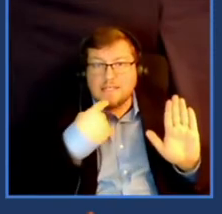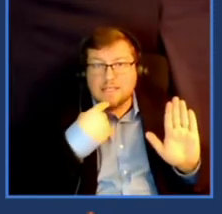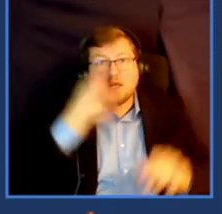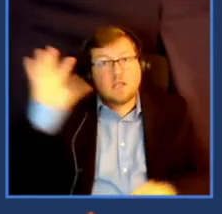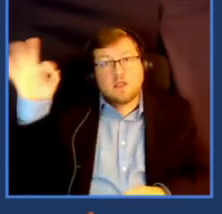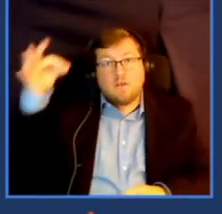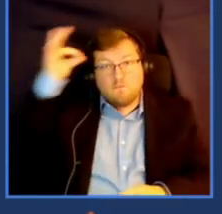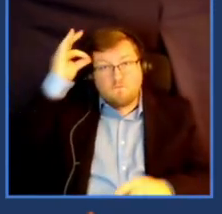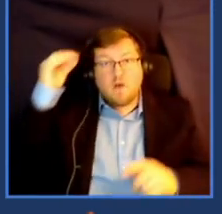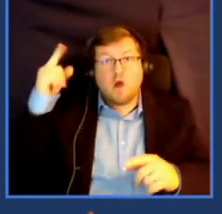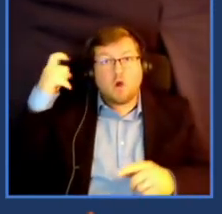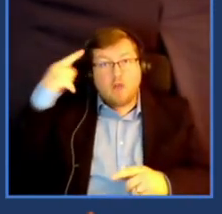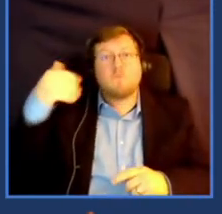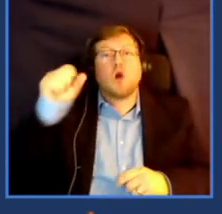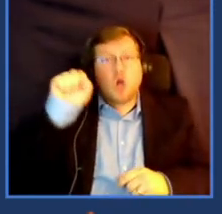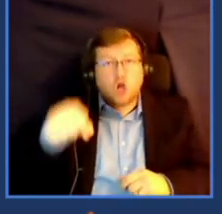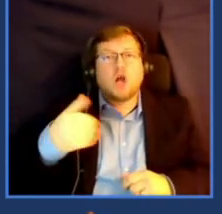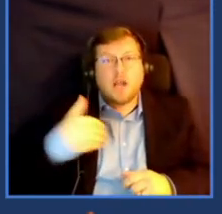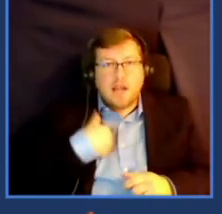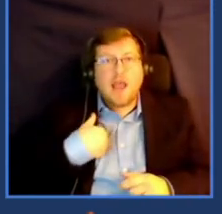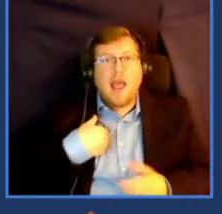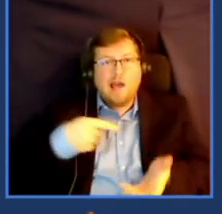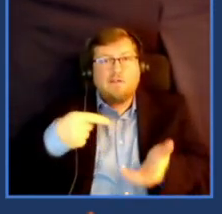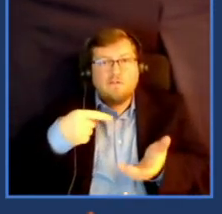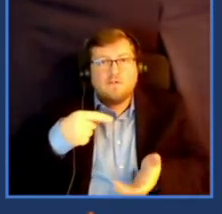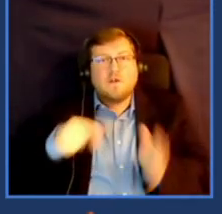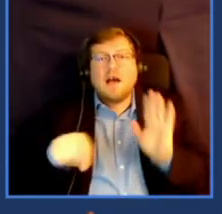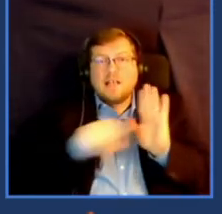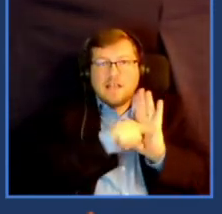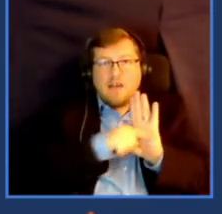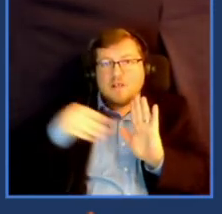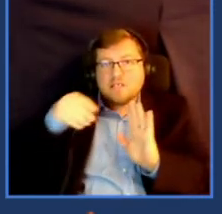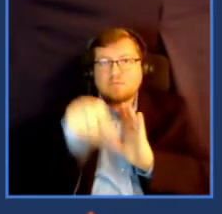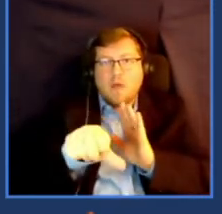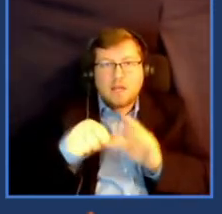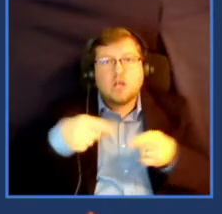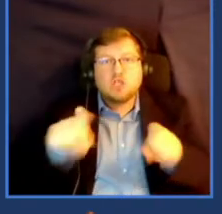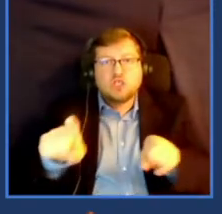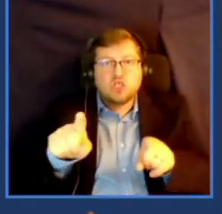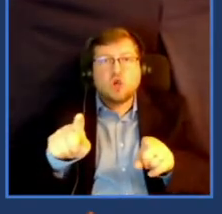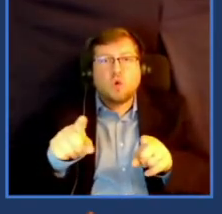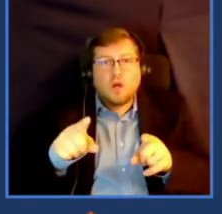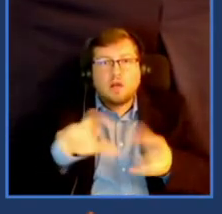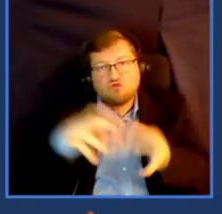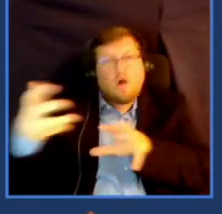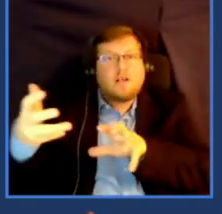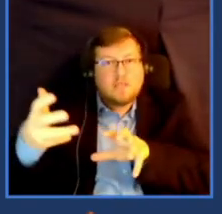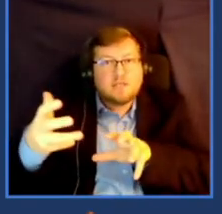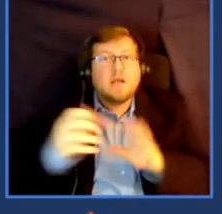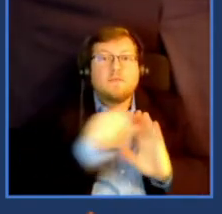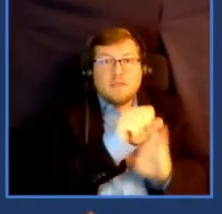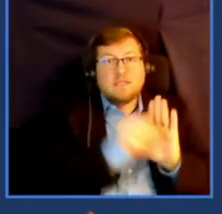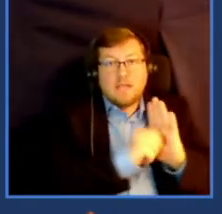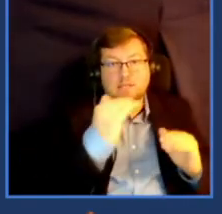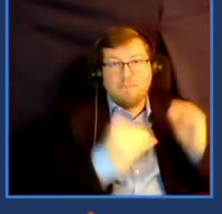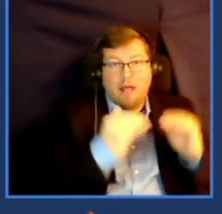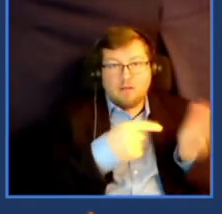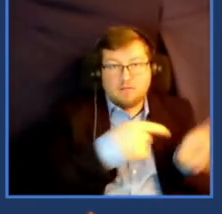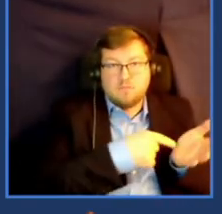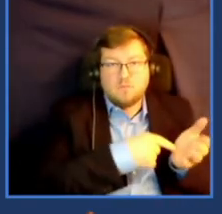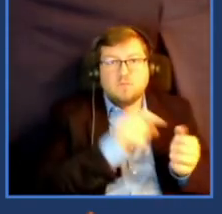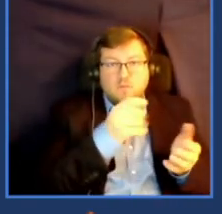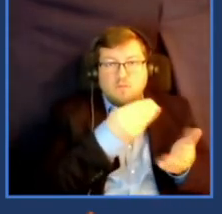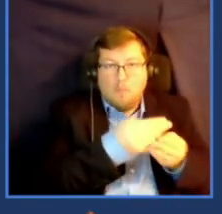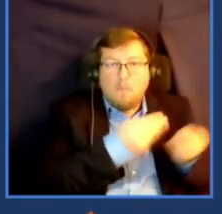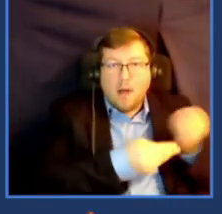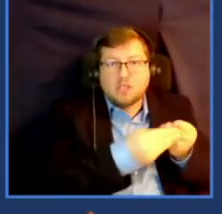a deficit spending in times of crisis, and states have to balance their budgets. It's for this very thing. It's the